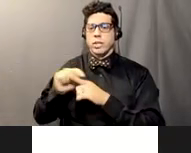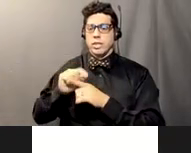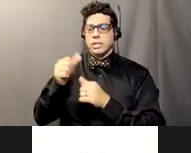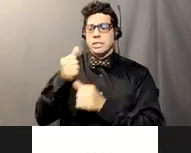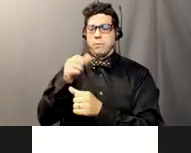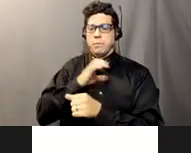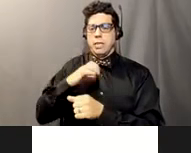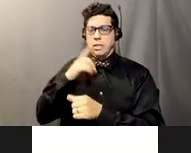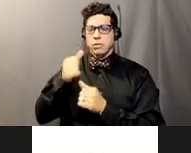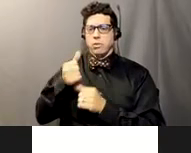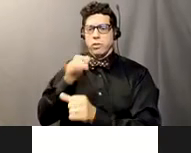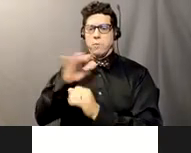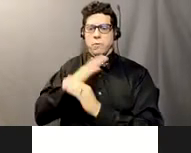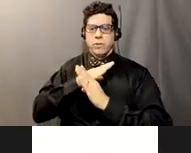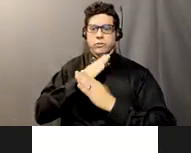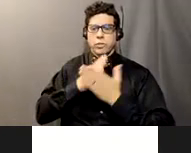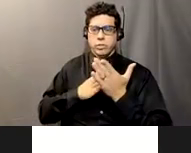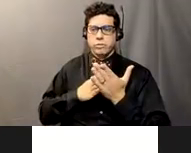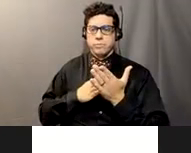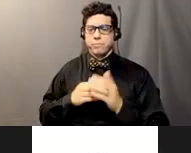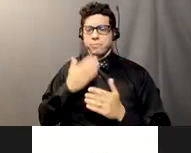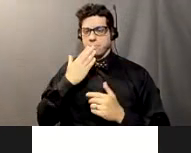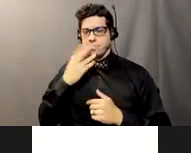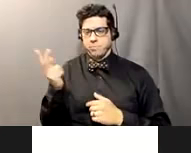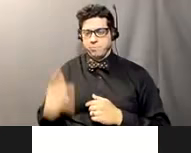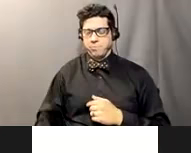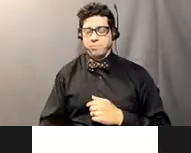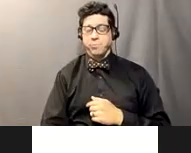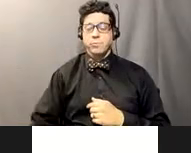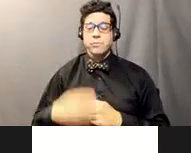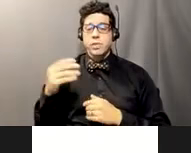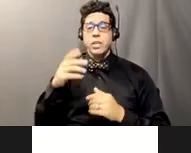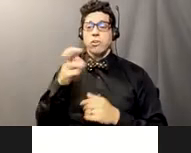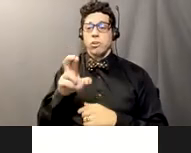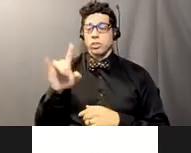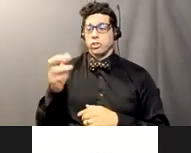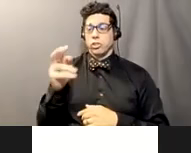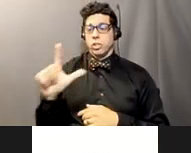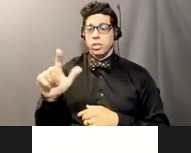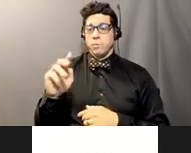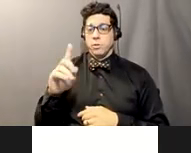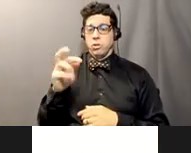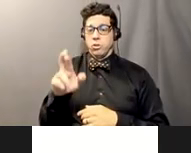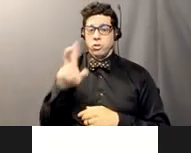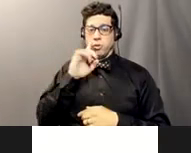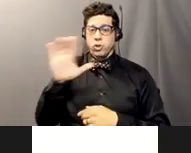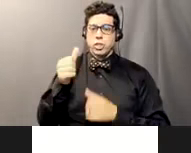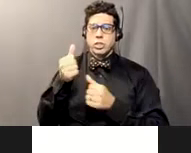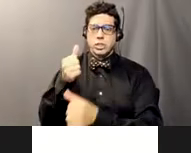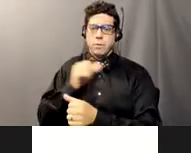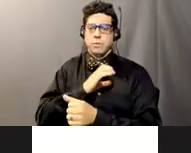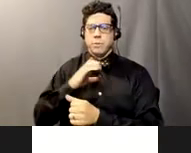under the Prevention section. And also thank you to Dr. Jill Miller for all of her work with the Postvention Subcommittee as